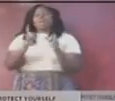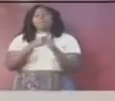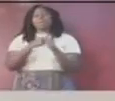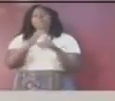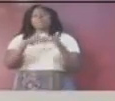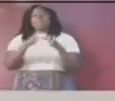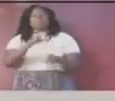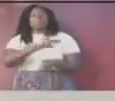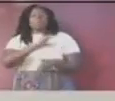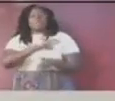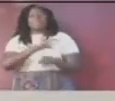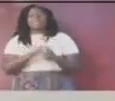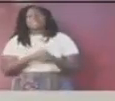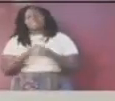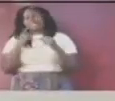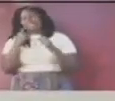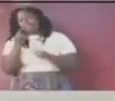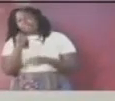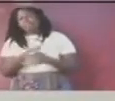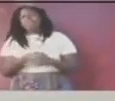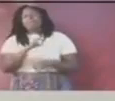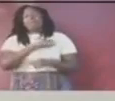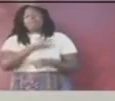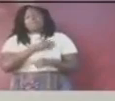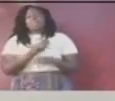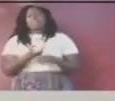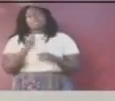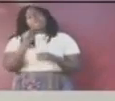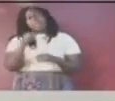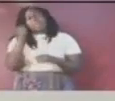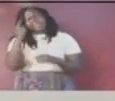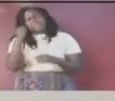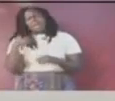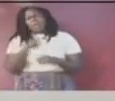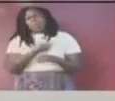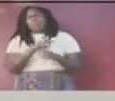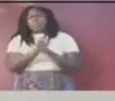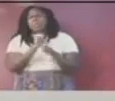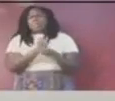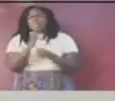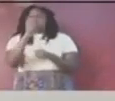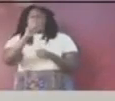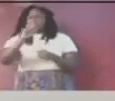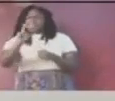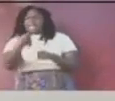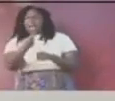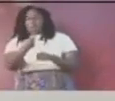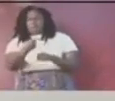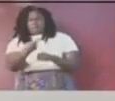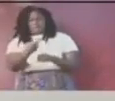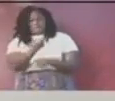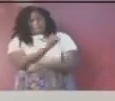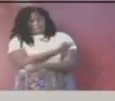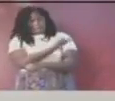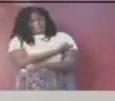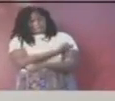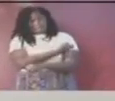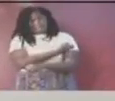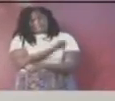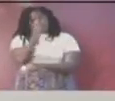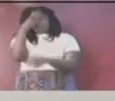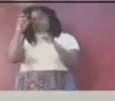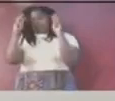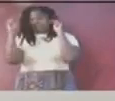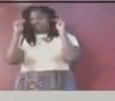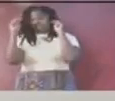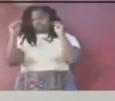recall, and we will say it again, we made 3,000 doses available to the Ministry of